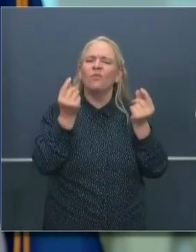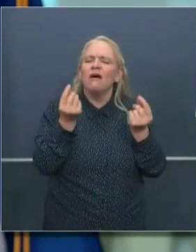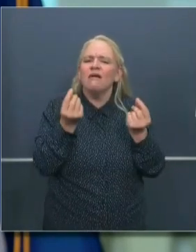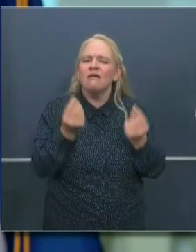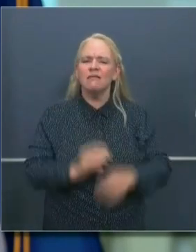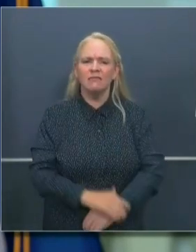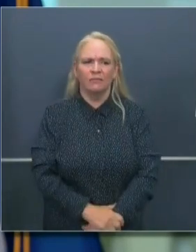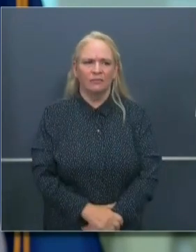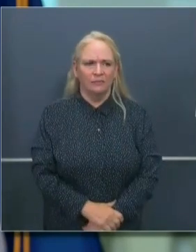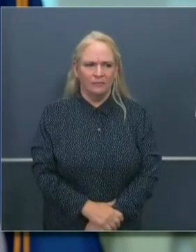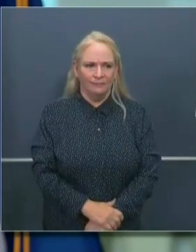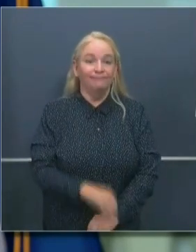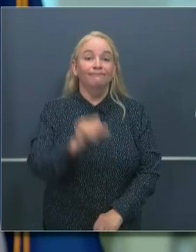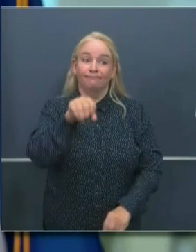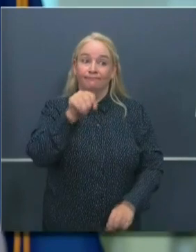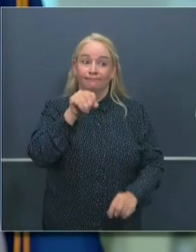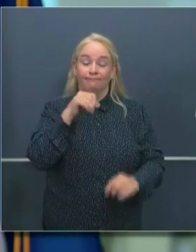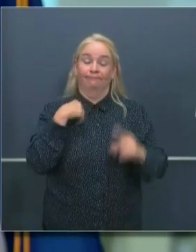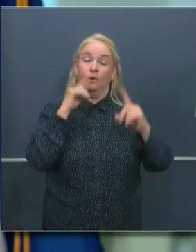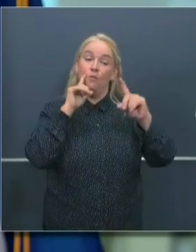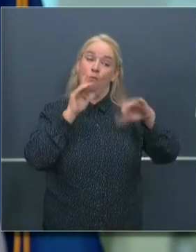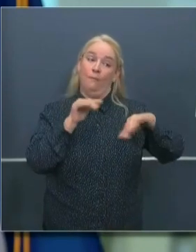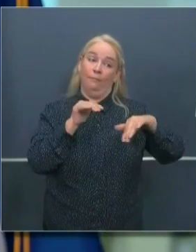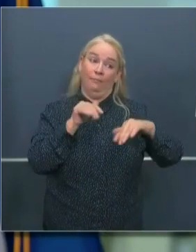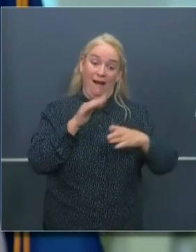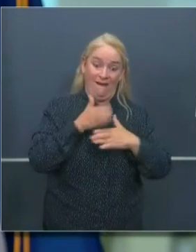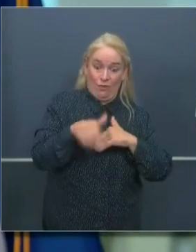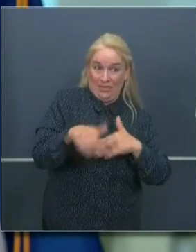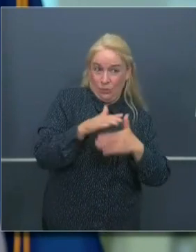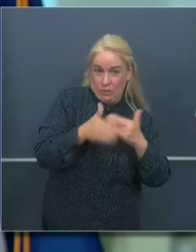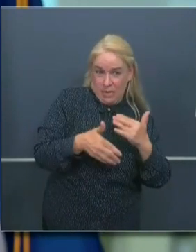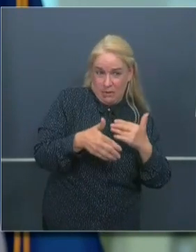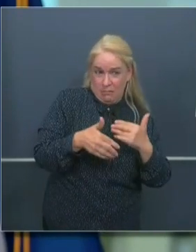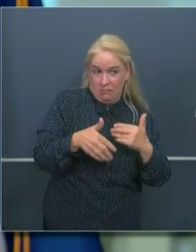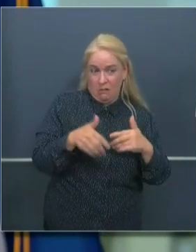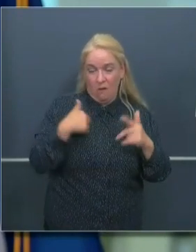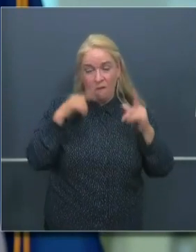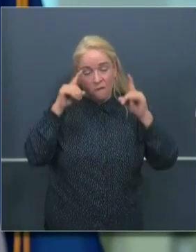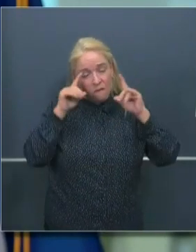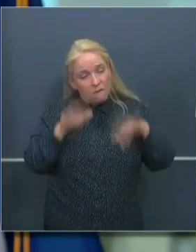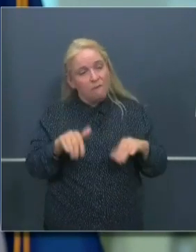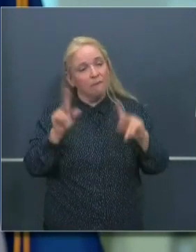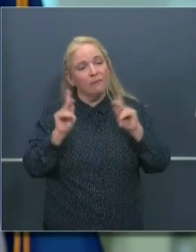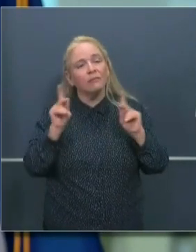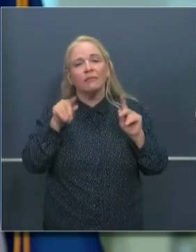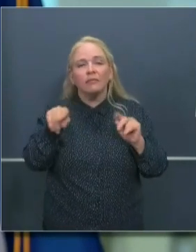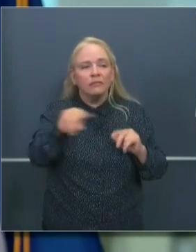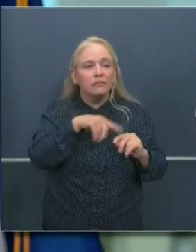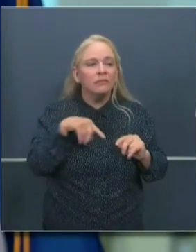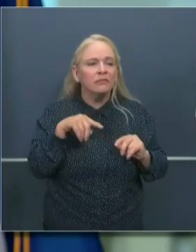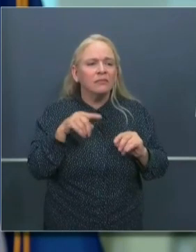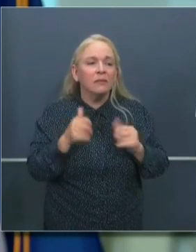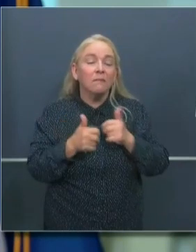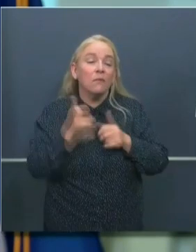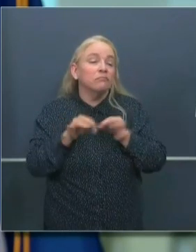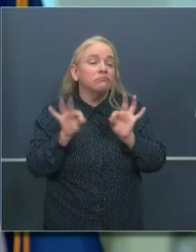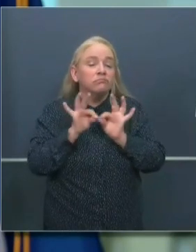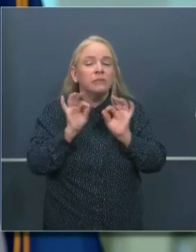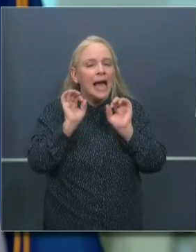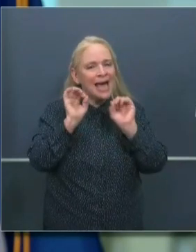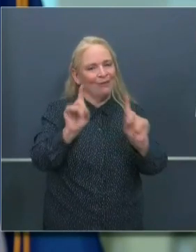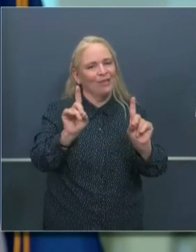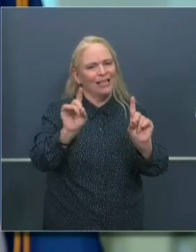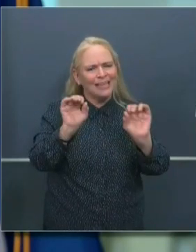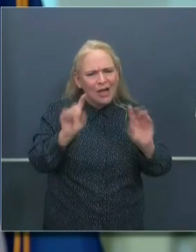today's action an example of a response to your question. More targeted education. I think the most important thing we've learned over the